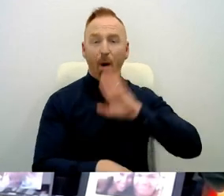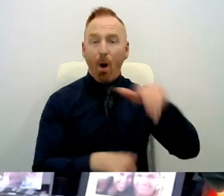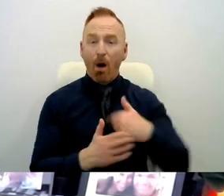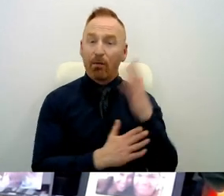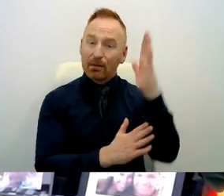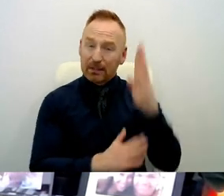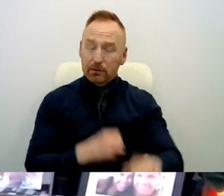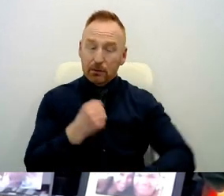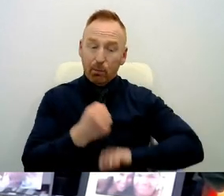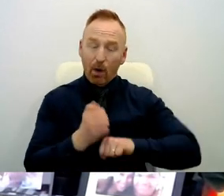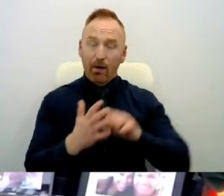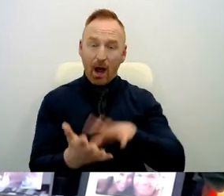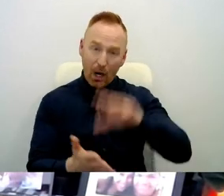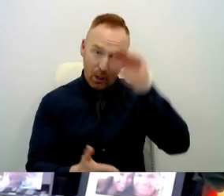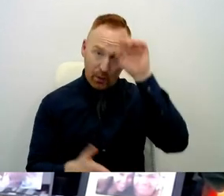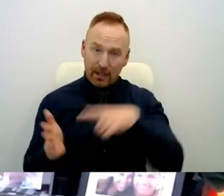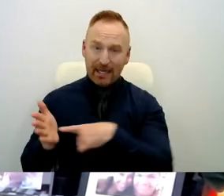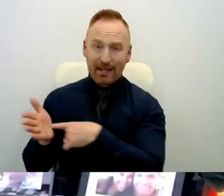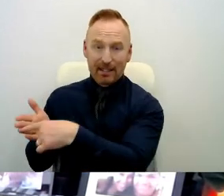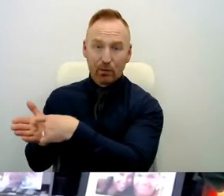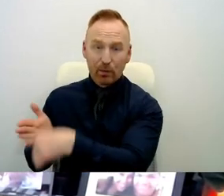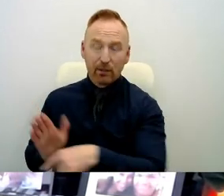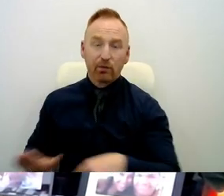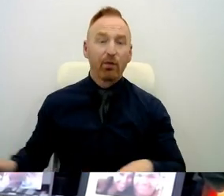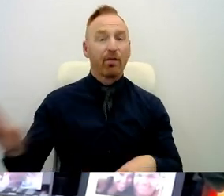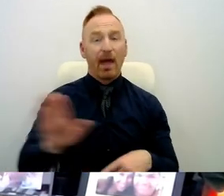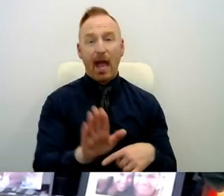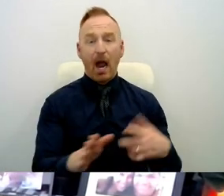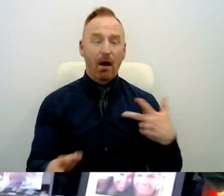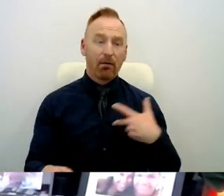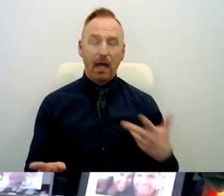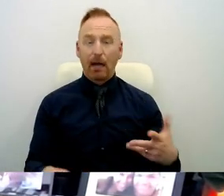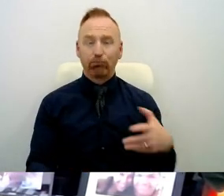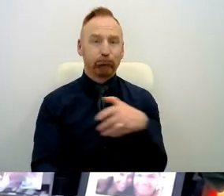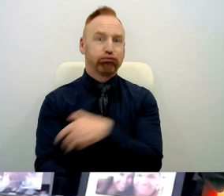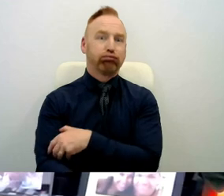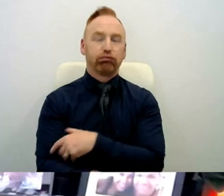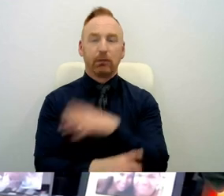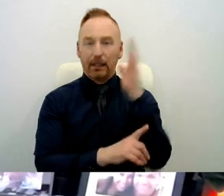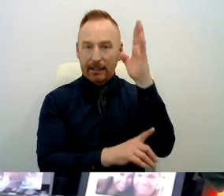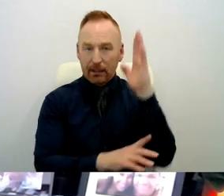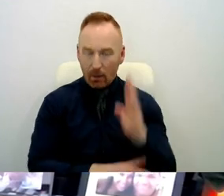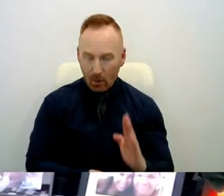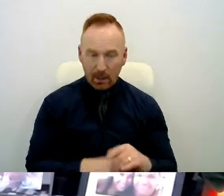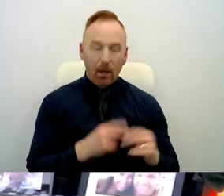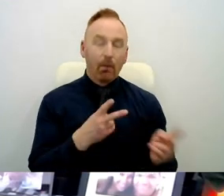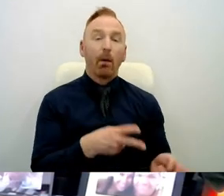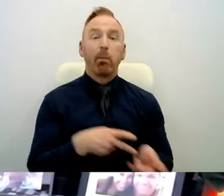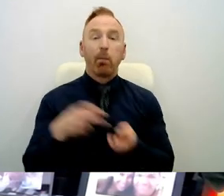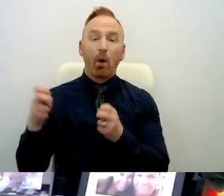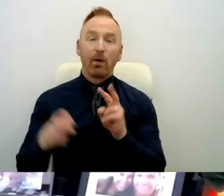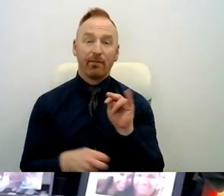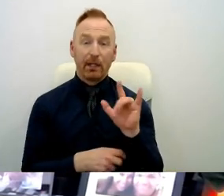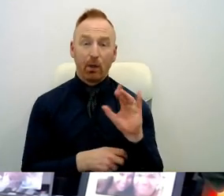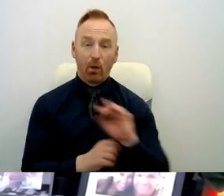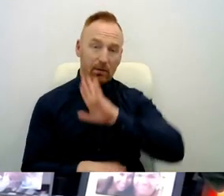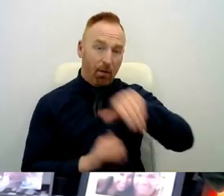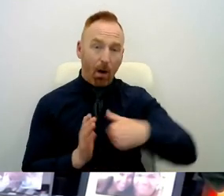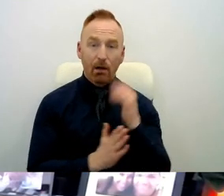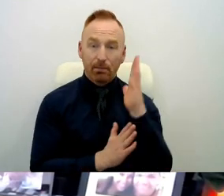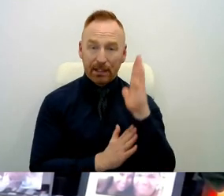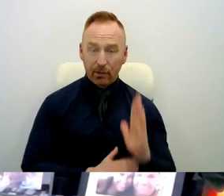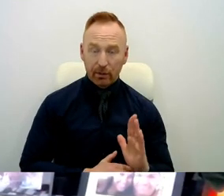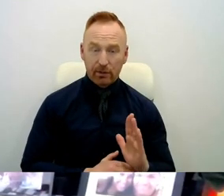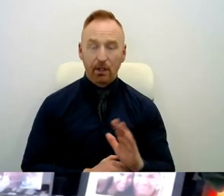our speakers who have supported our learning this week through their powerful keynote addresses. We will be posting the videos of